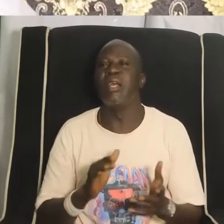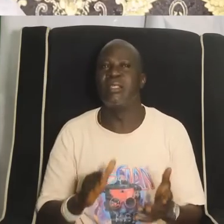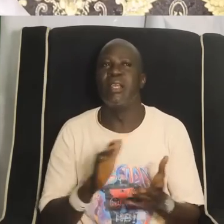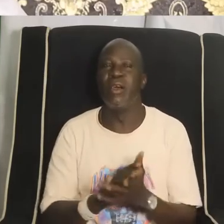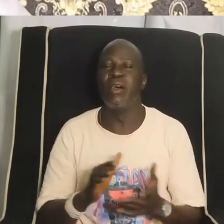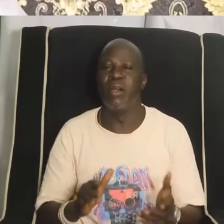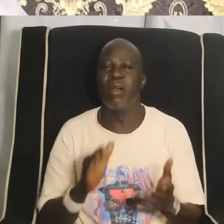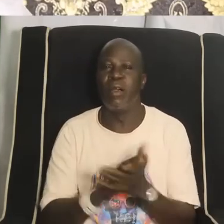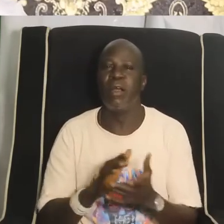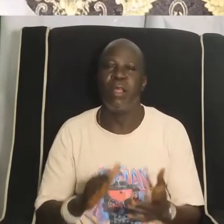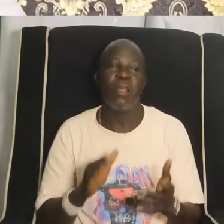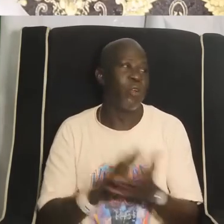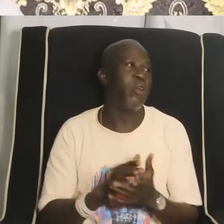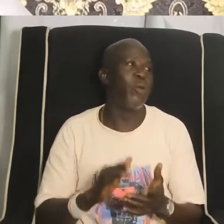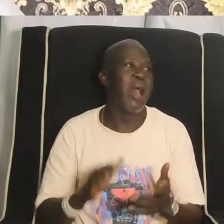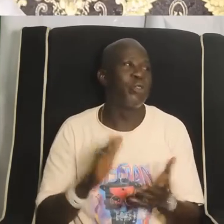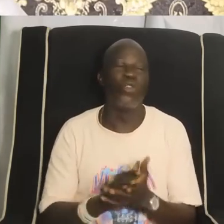to jeje lo ko wa tu me sile